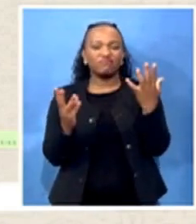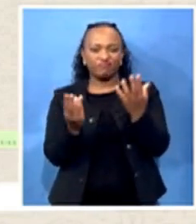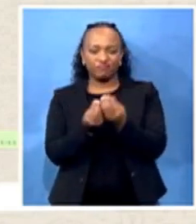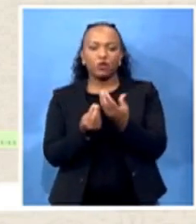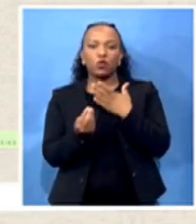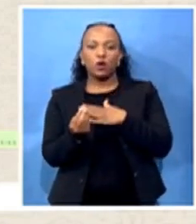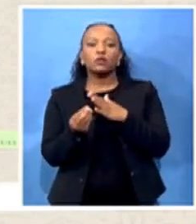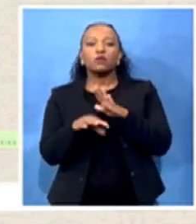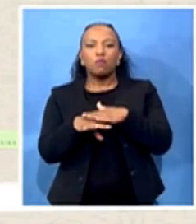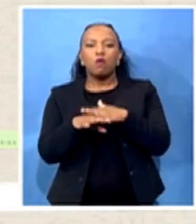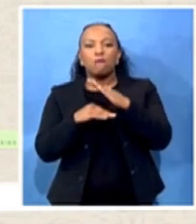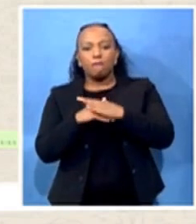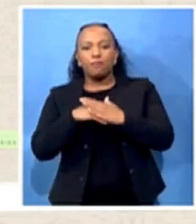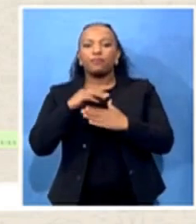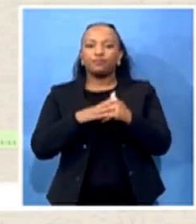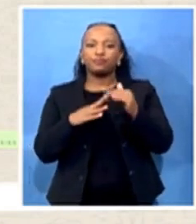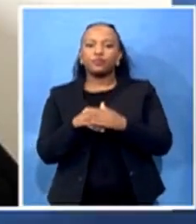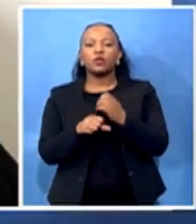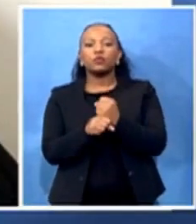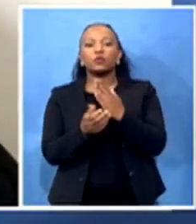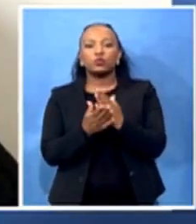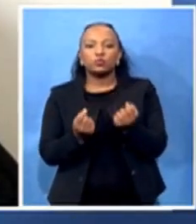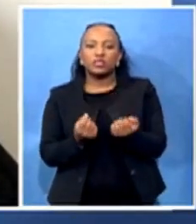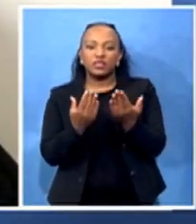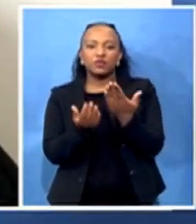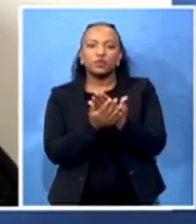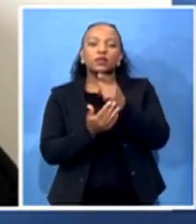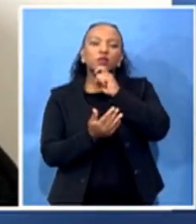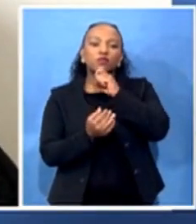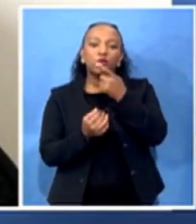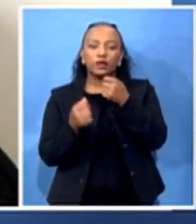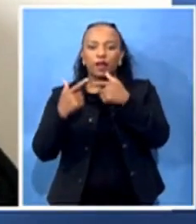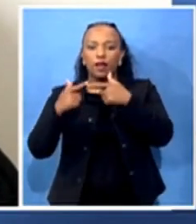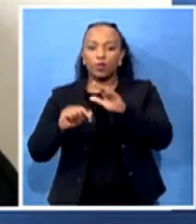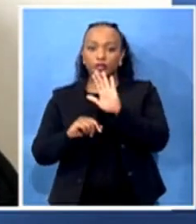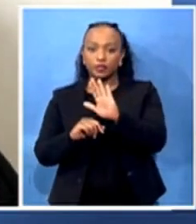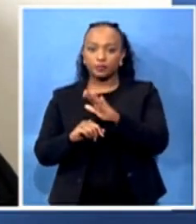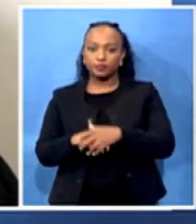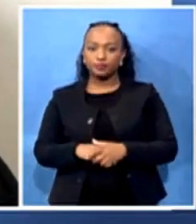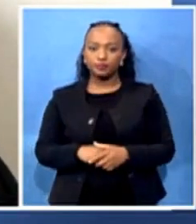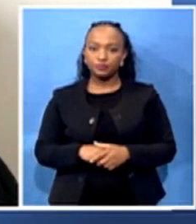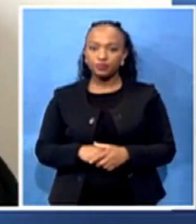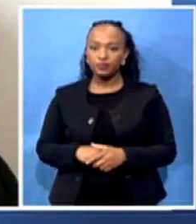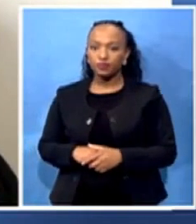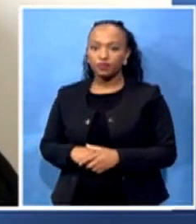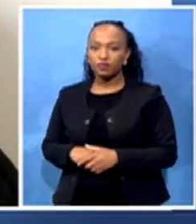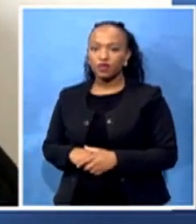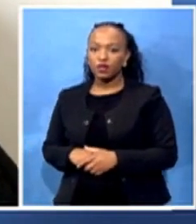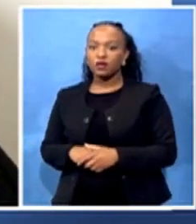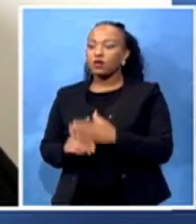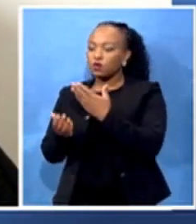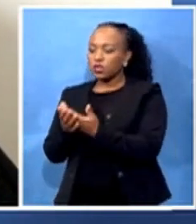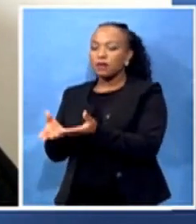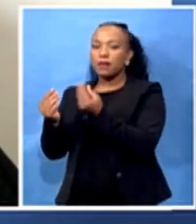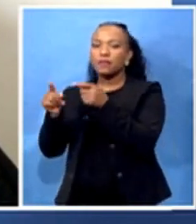a service that people can use for the language. Yeah. You might now find similar requests from people who speak